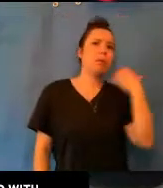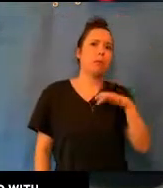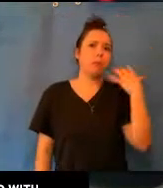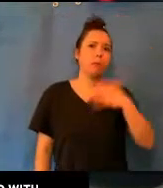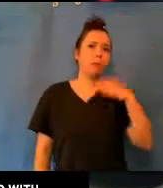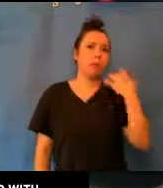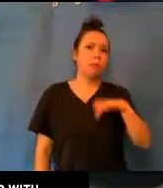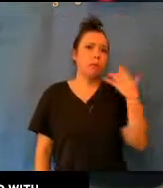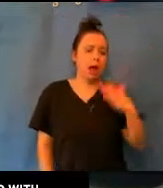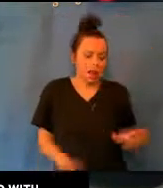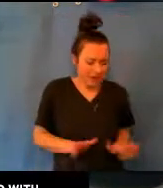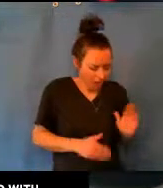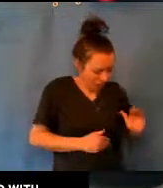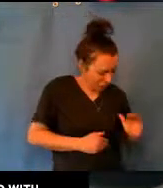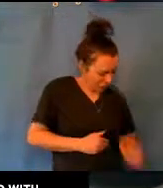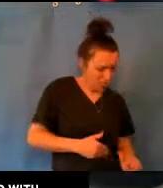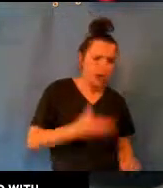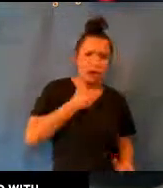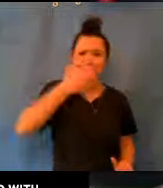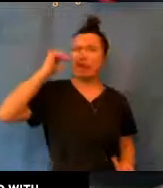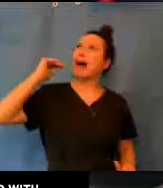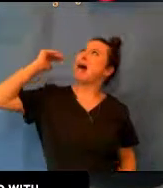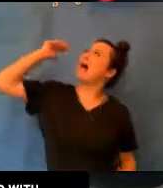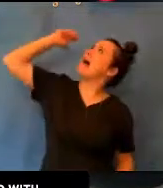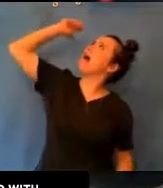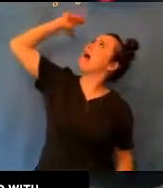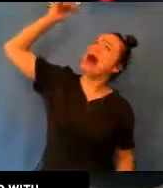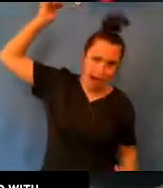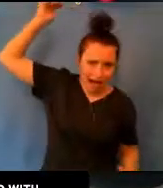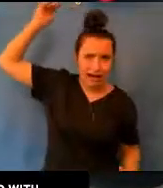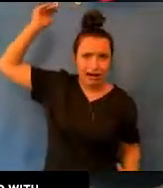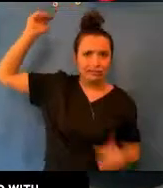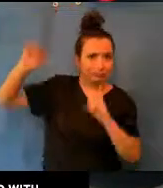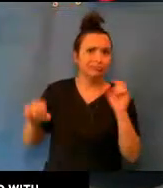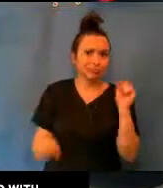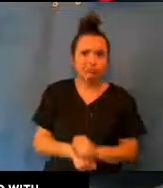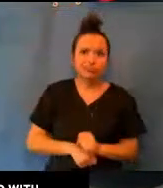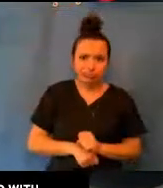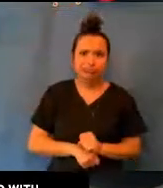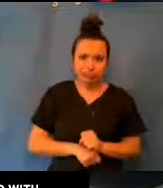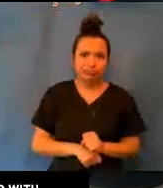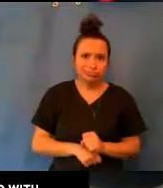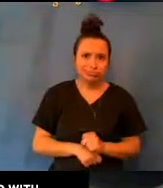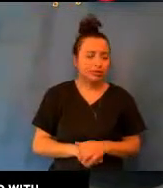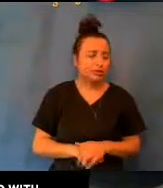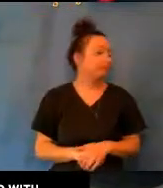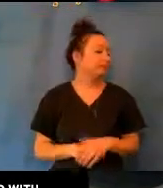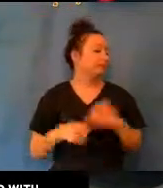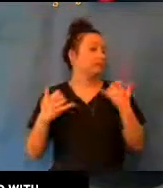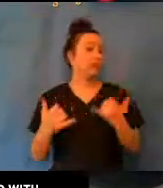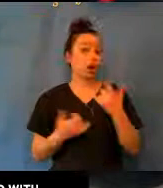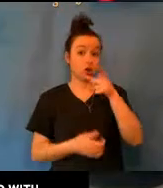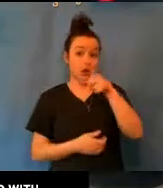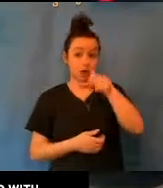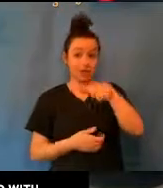Our penguin is much shorter than our giraffe, isn't it? I think that's probably true in real life, too. Alrighty. Now you're going to need